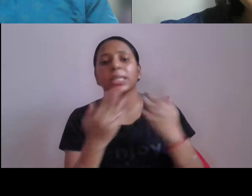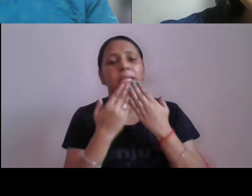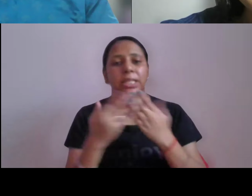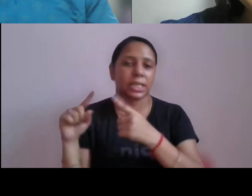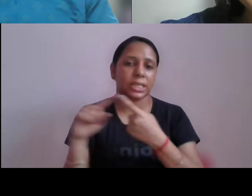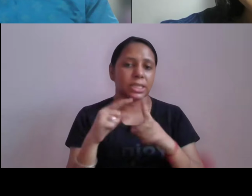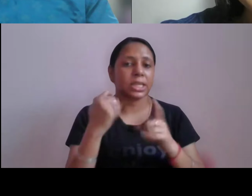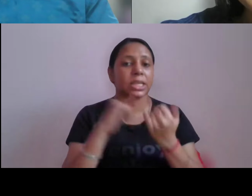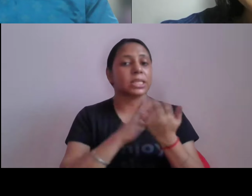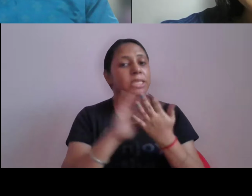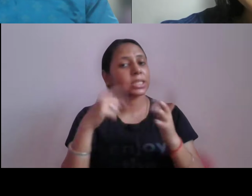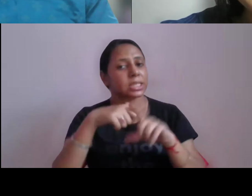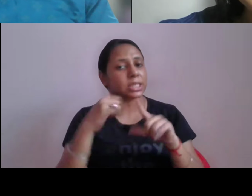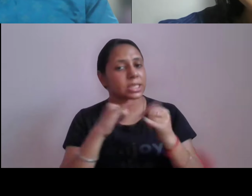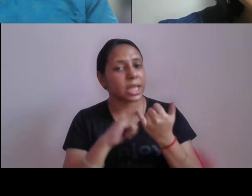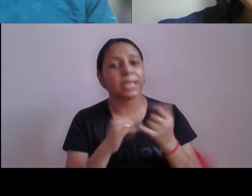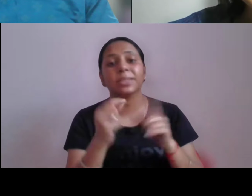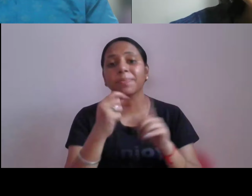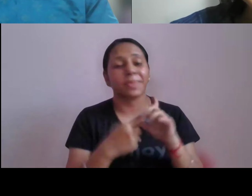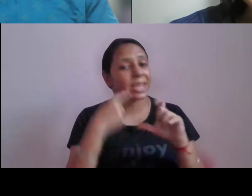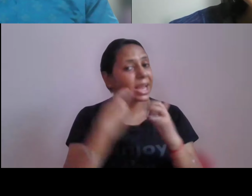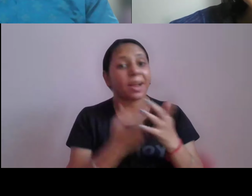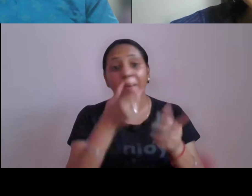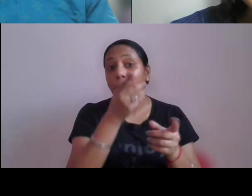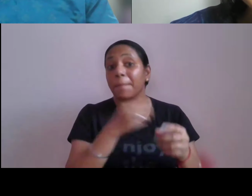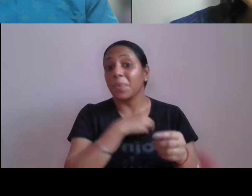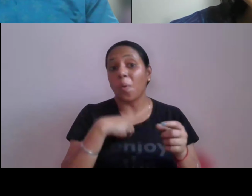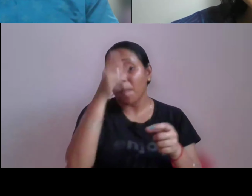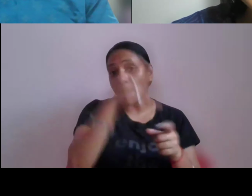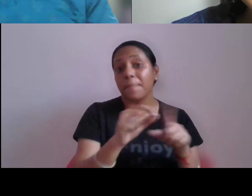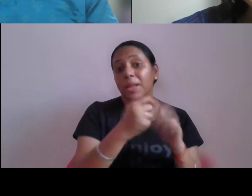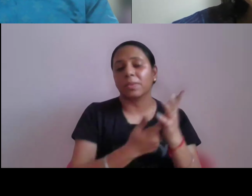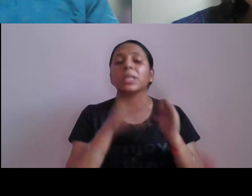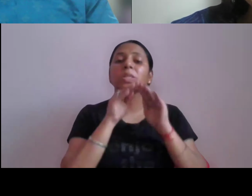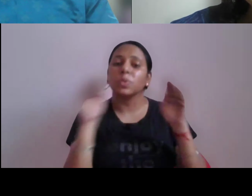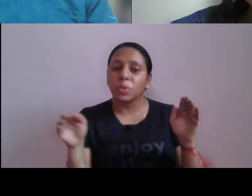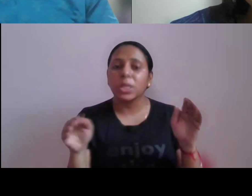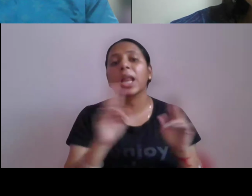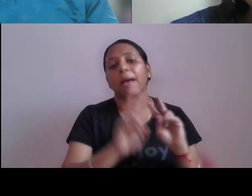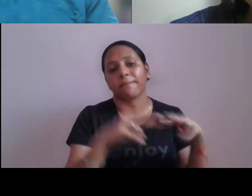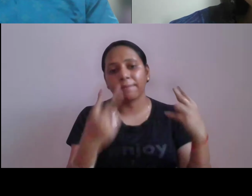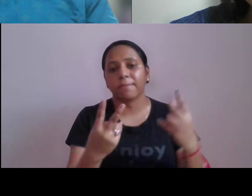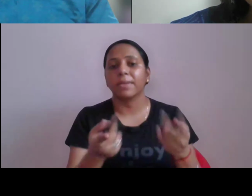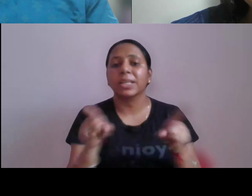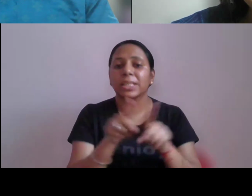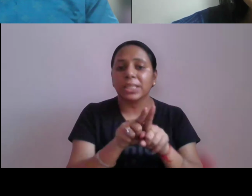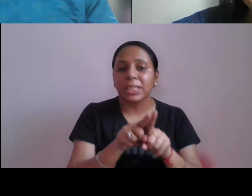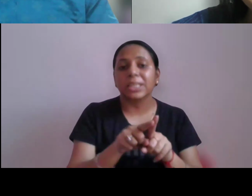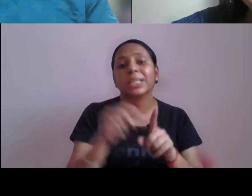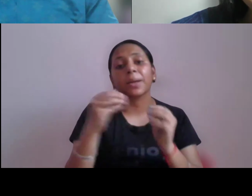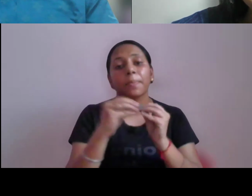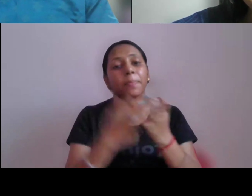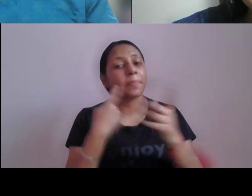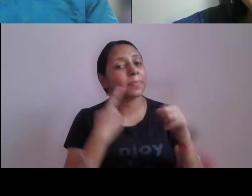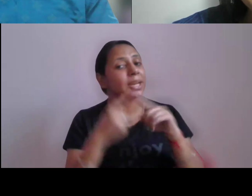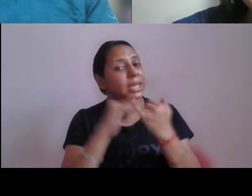Shakespeare, Dr. Prithviraj has worked with students from diverse backgrounds. As a recipient of the British Council